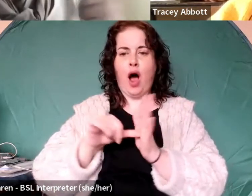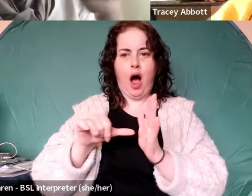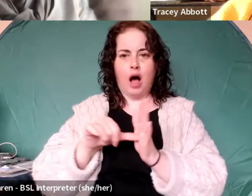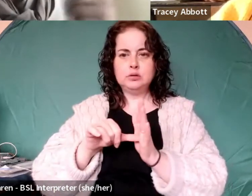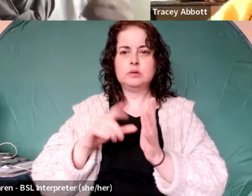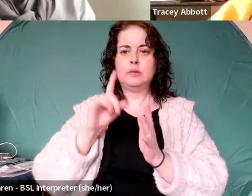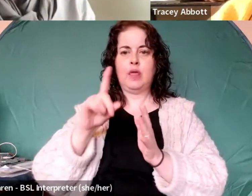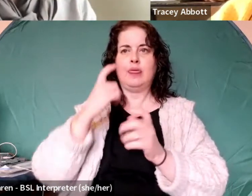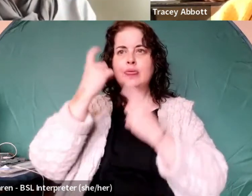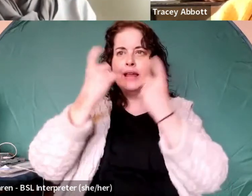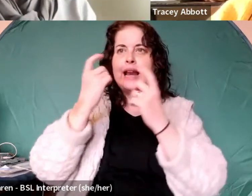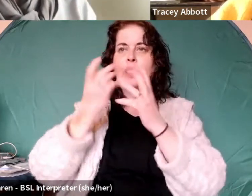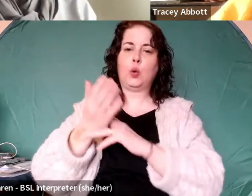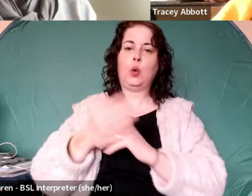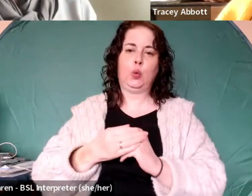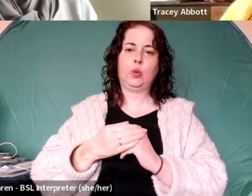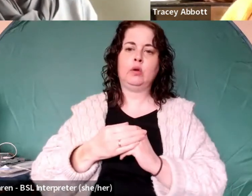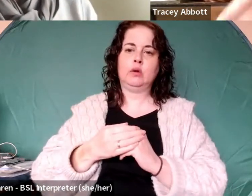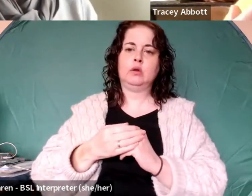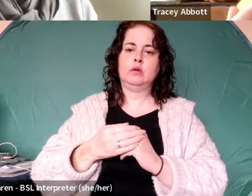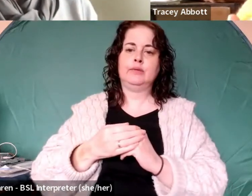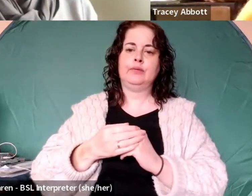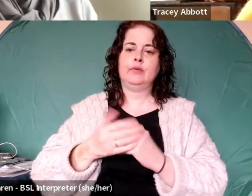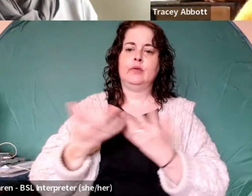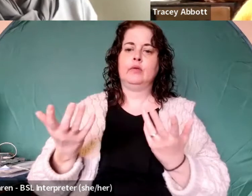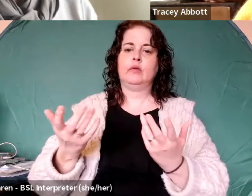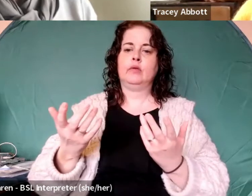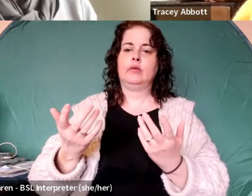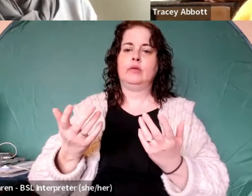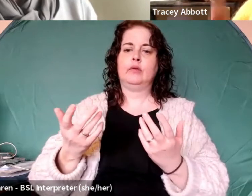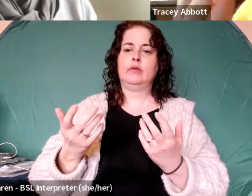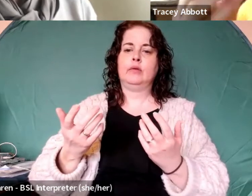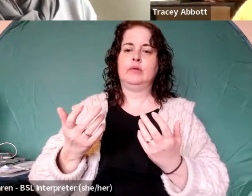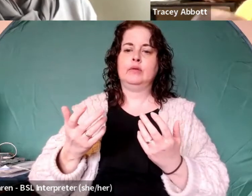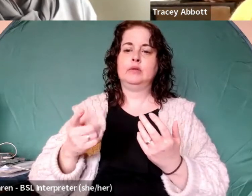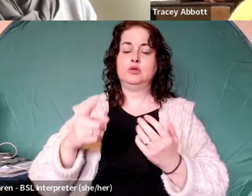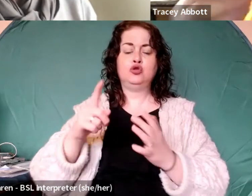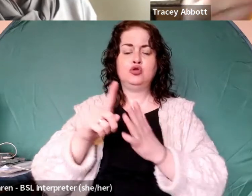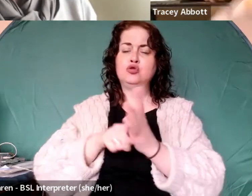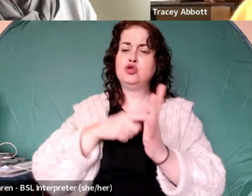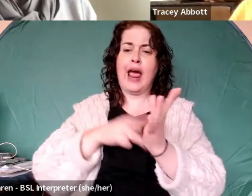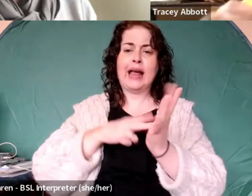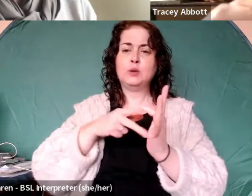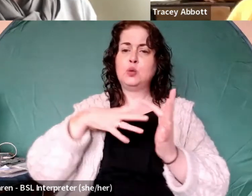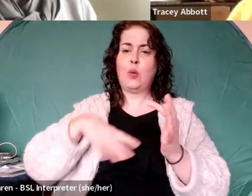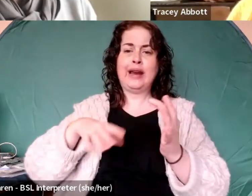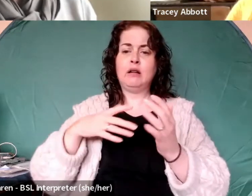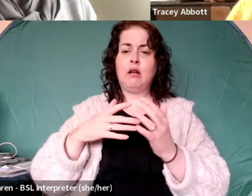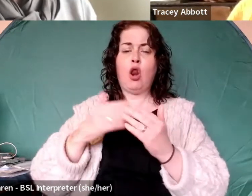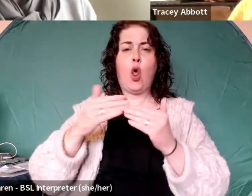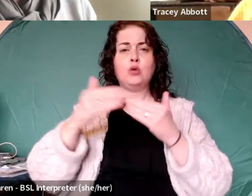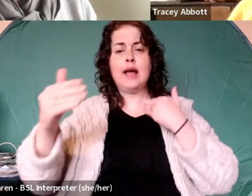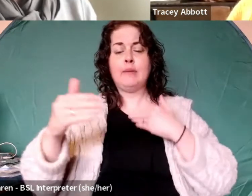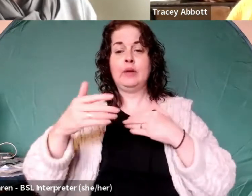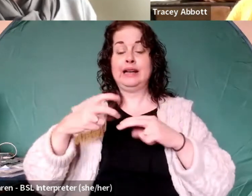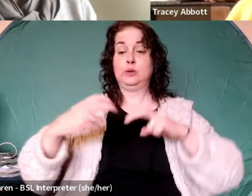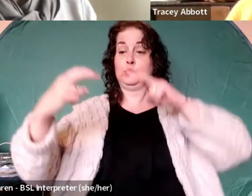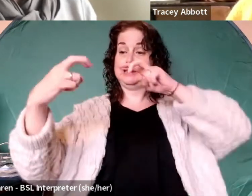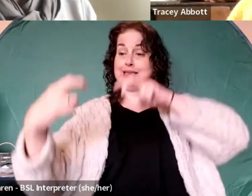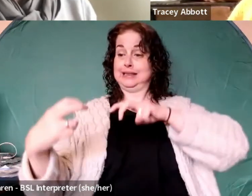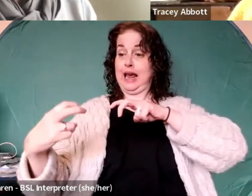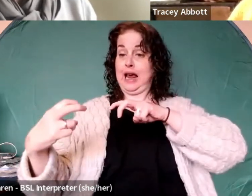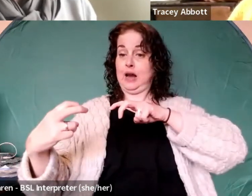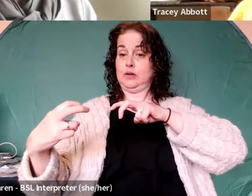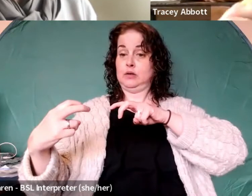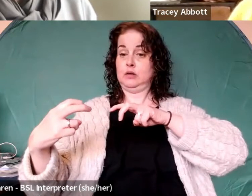thinking it through, isn't it, really? But it's not even a long time to think it through, Jane. It just actually means that they need to sit down, take